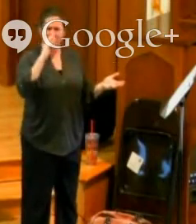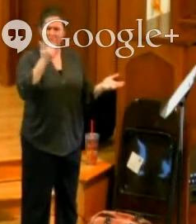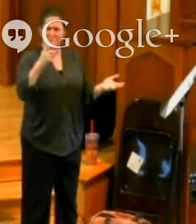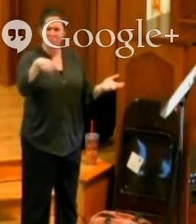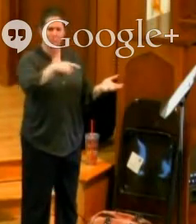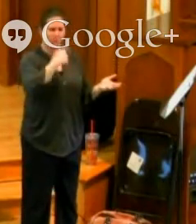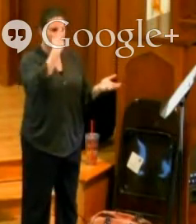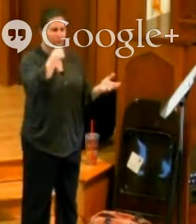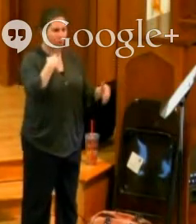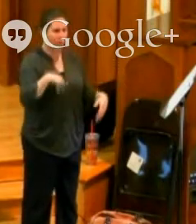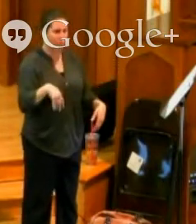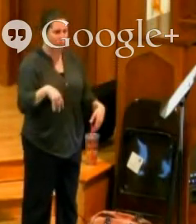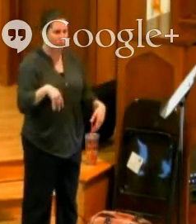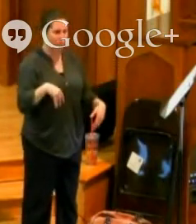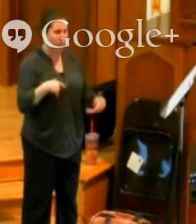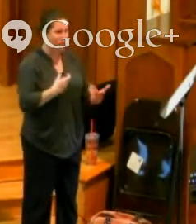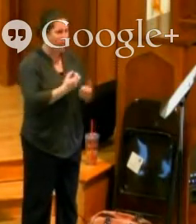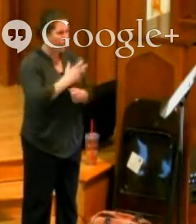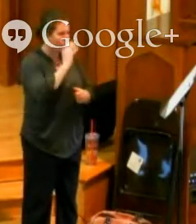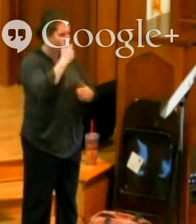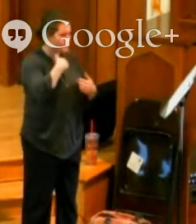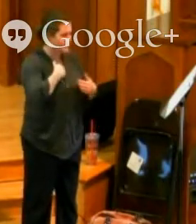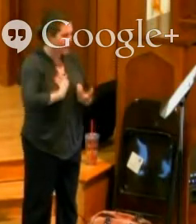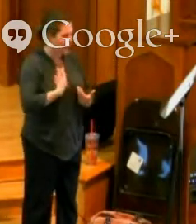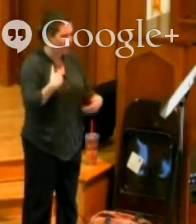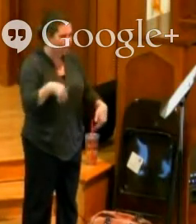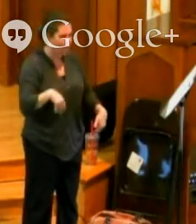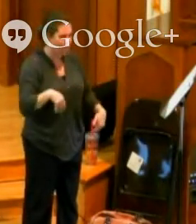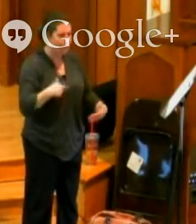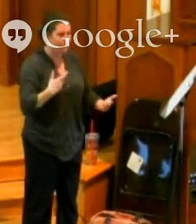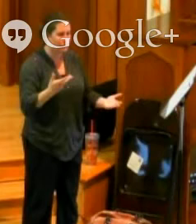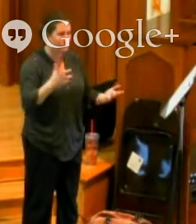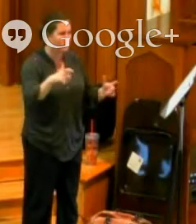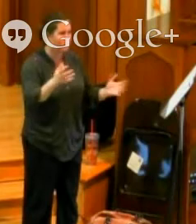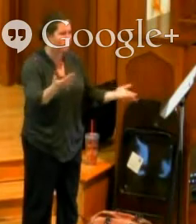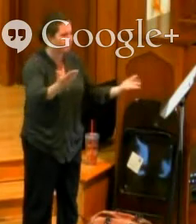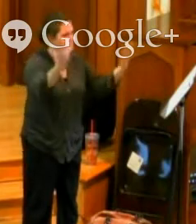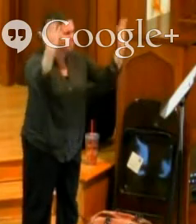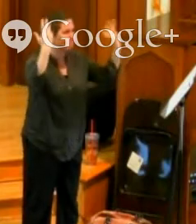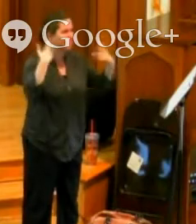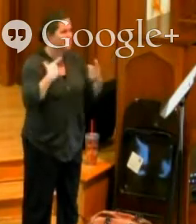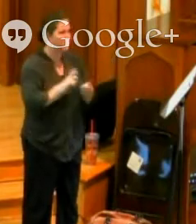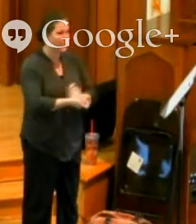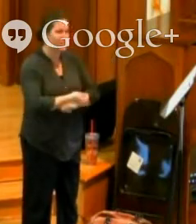here. Everybody's looking a little tired. So let's see if we can change that.